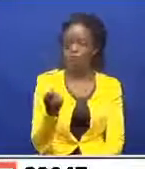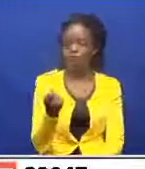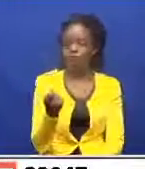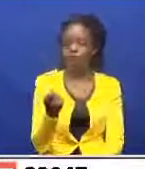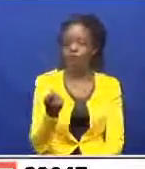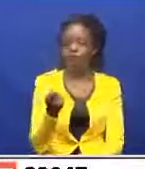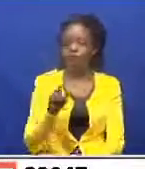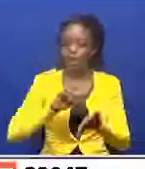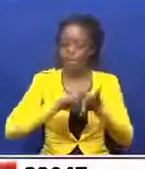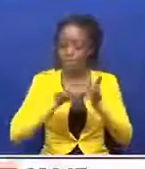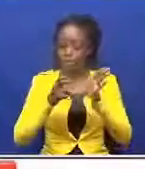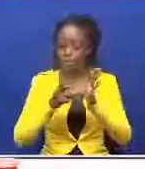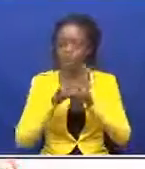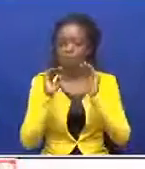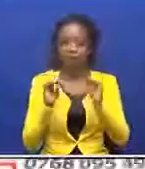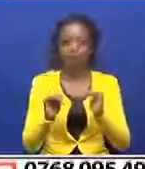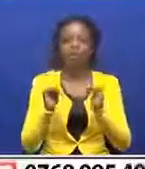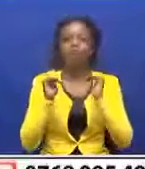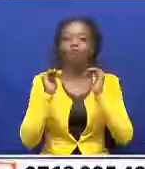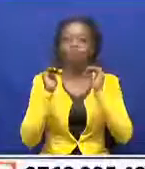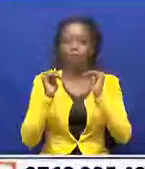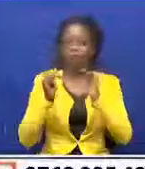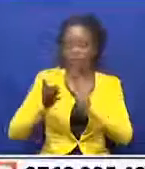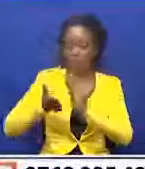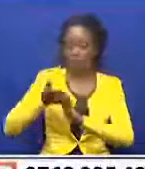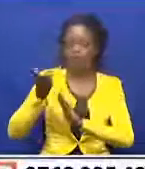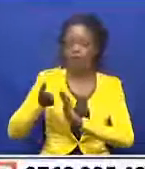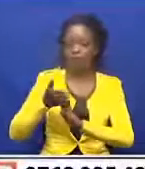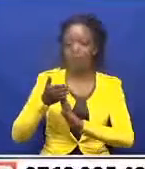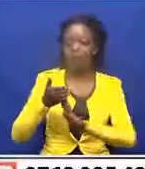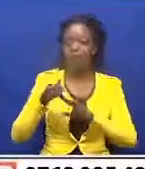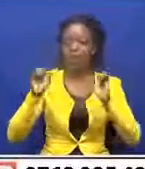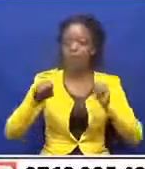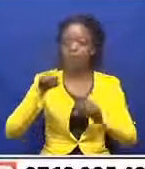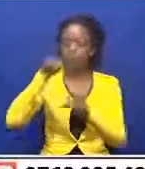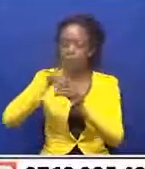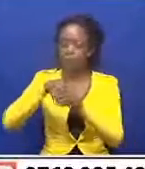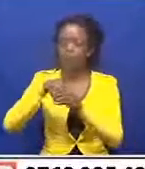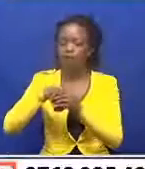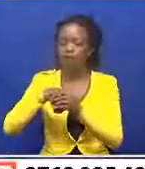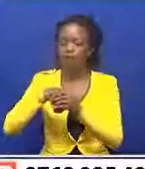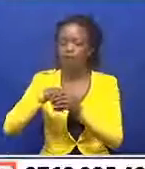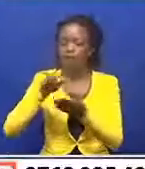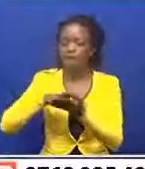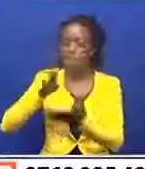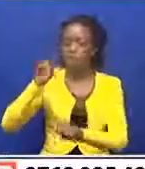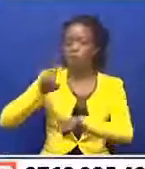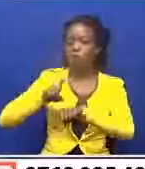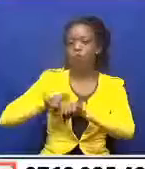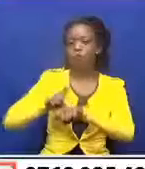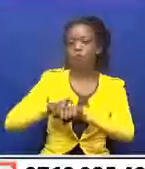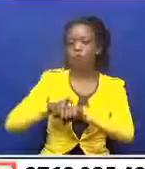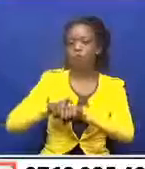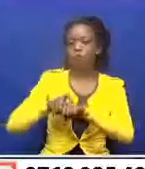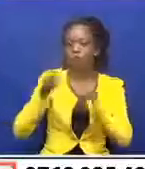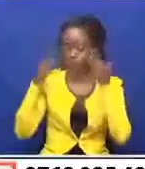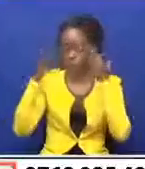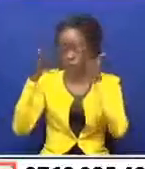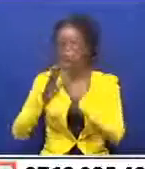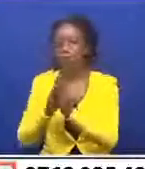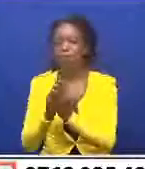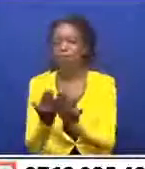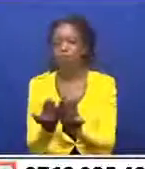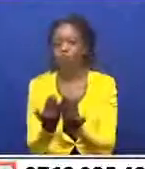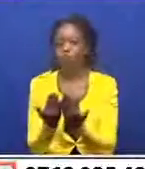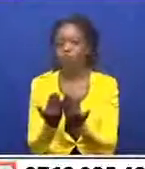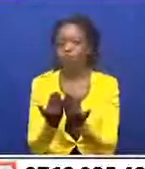this project work a little bit faster, and he can invest more time in his studies. We